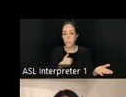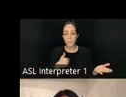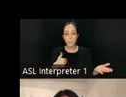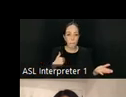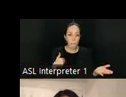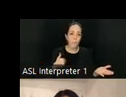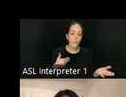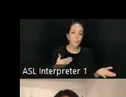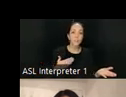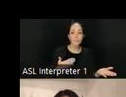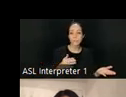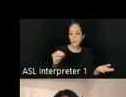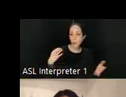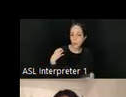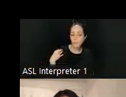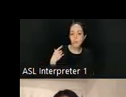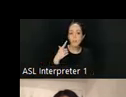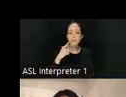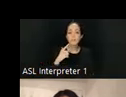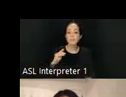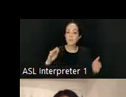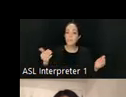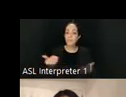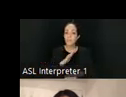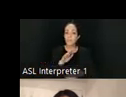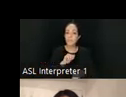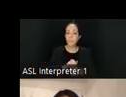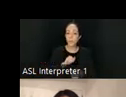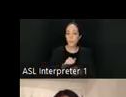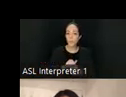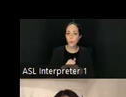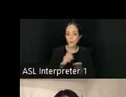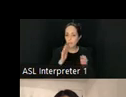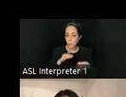to introduce their work from March 9th to today.